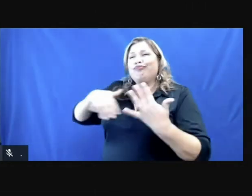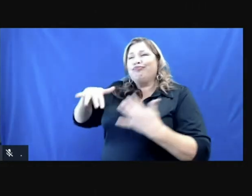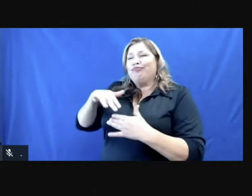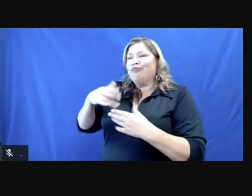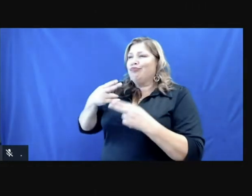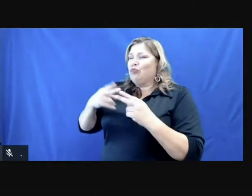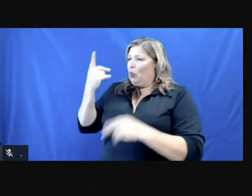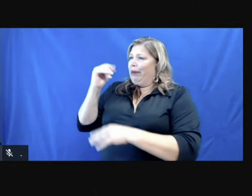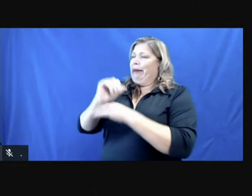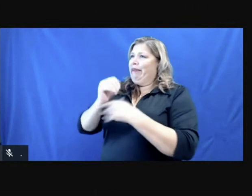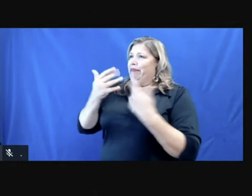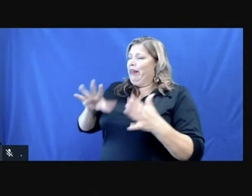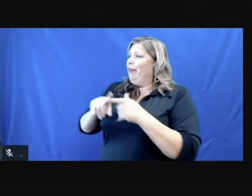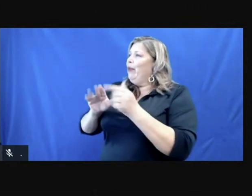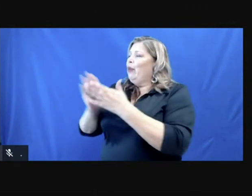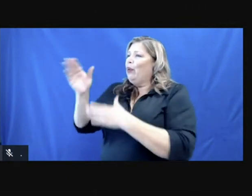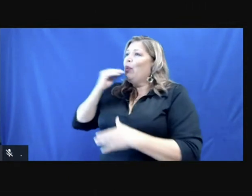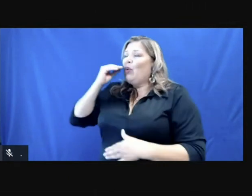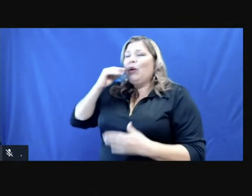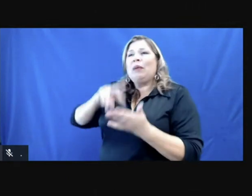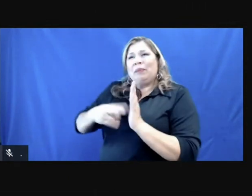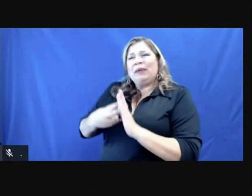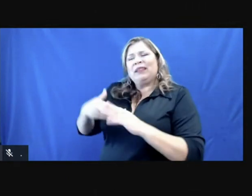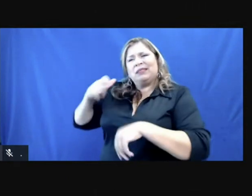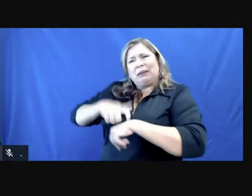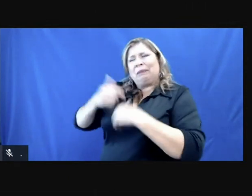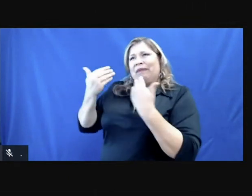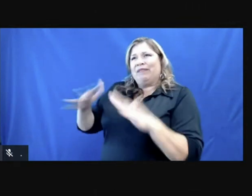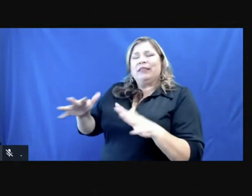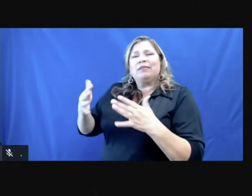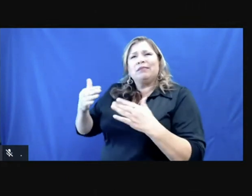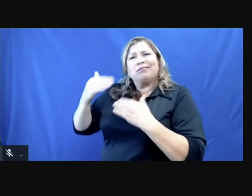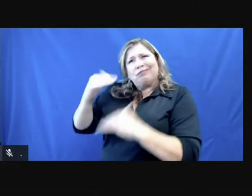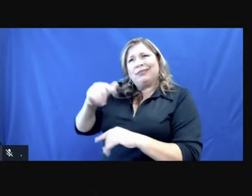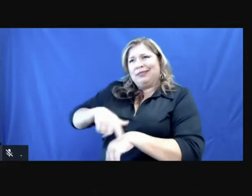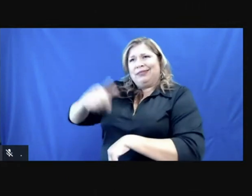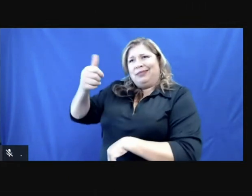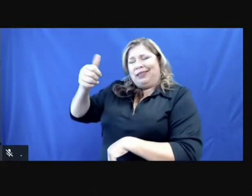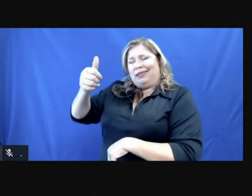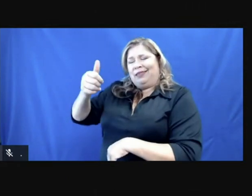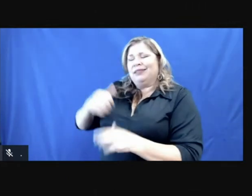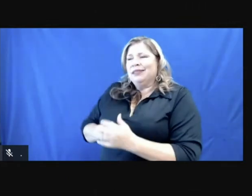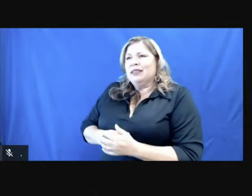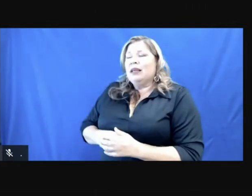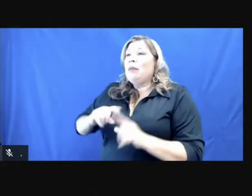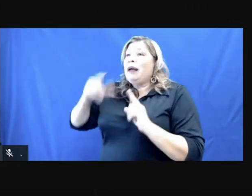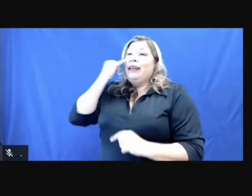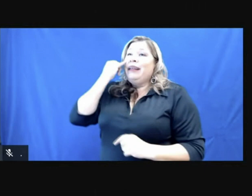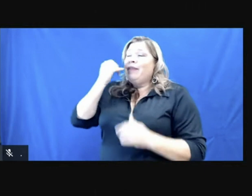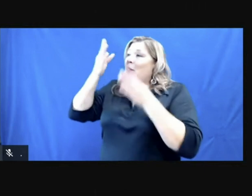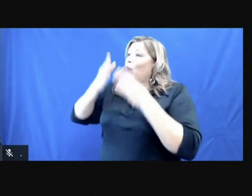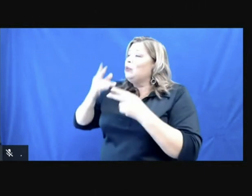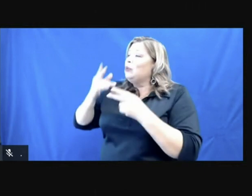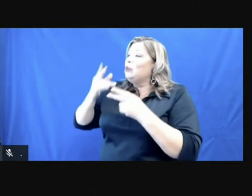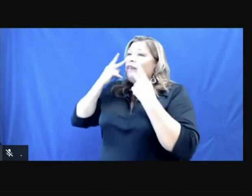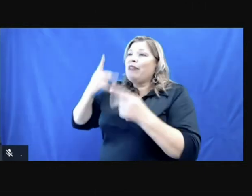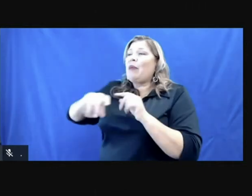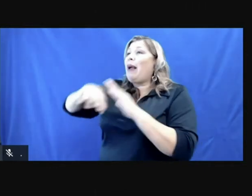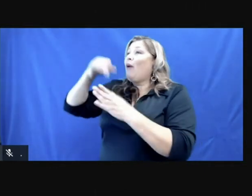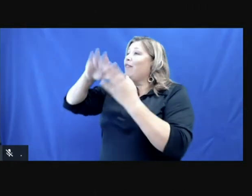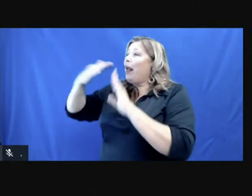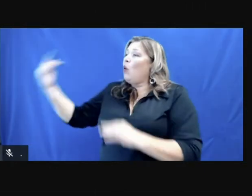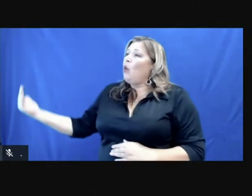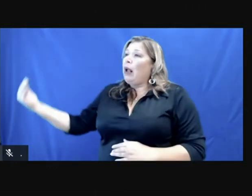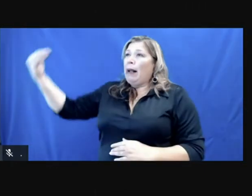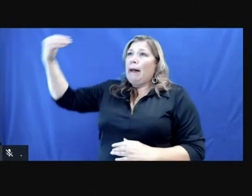want the mixing to be minimized. You know, to your question, if there's an out-of-town guest and that's planned, and we